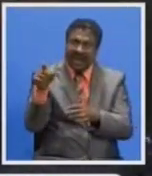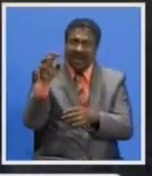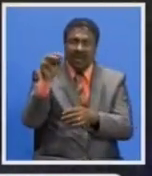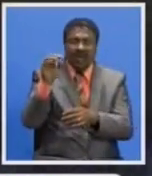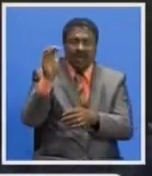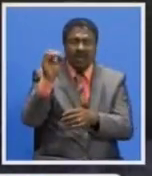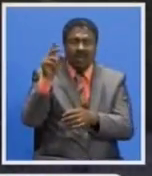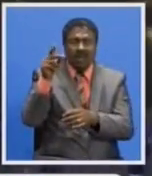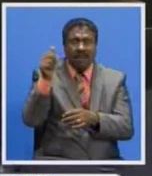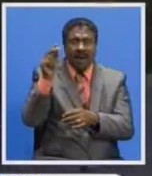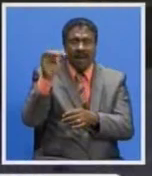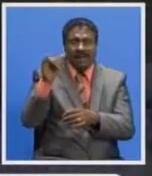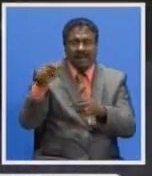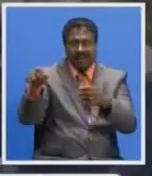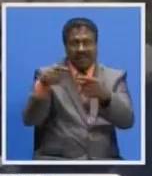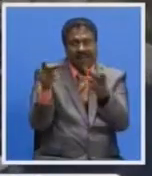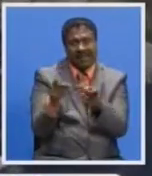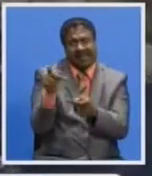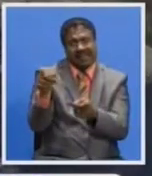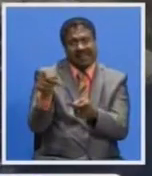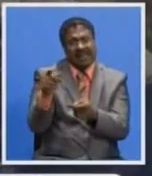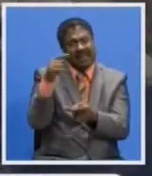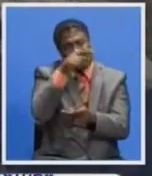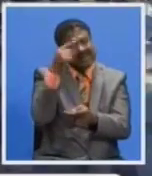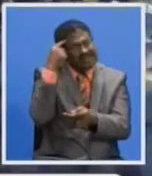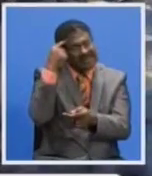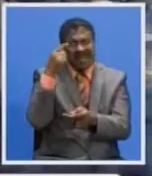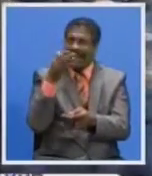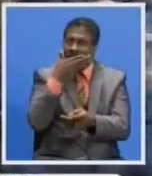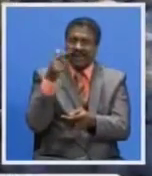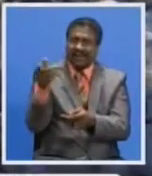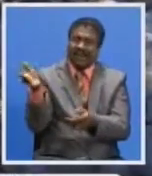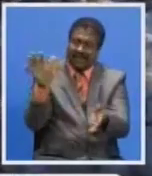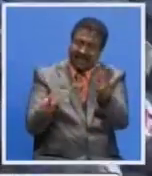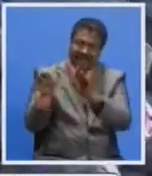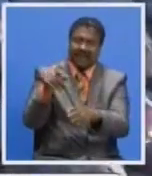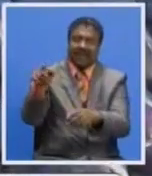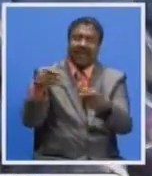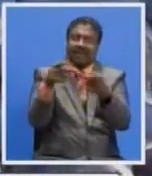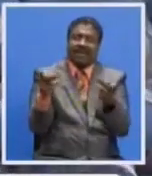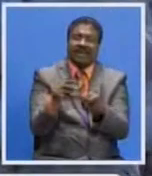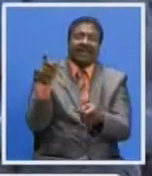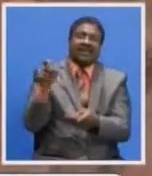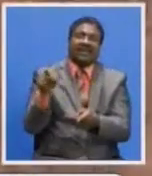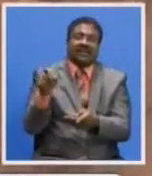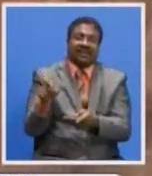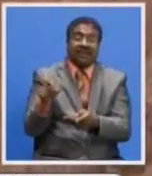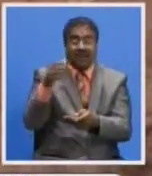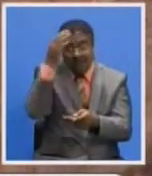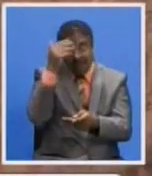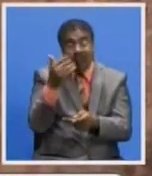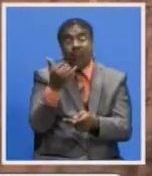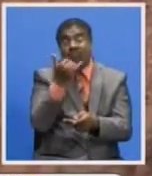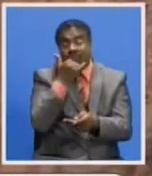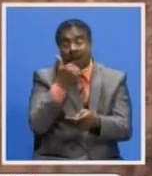And the only option was to bury it to safeguard the over 1,000 lives of the illegal small-scale miners that have been scavenging for